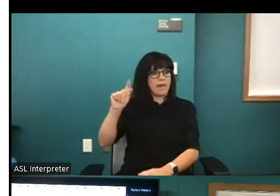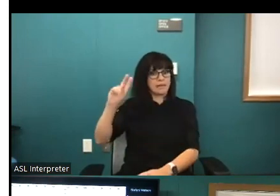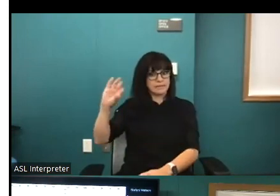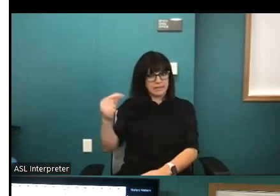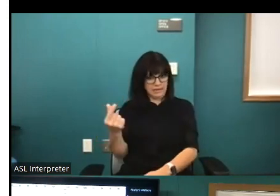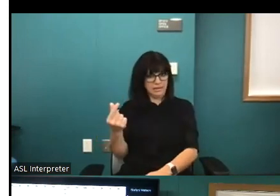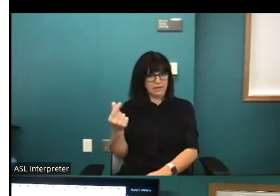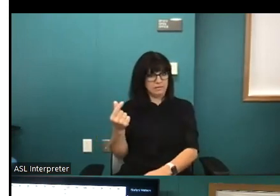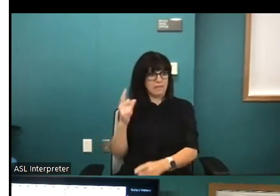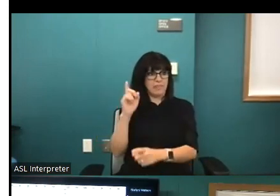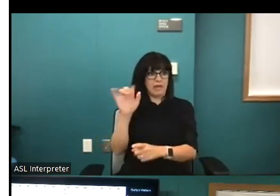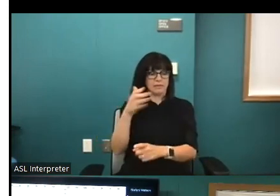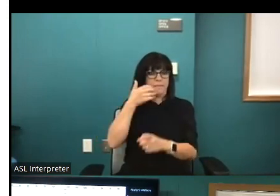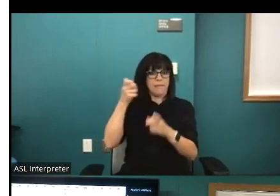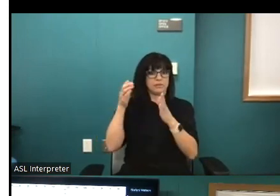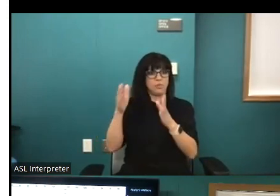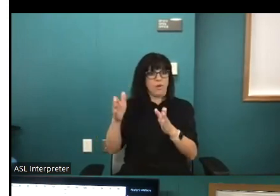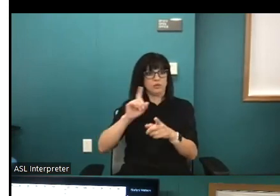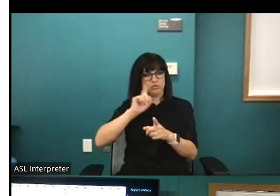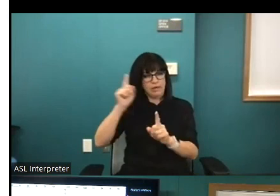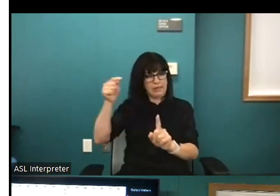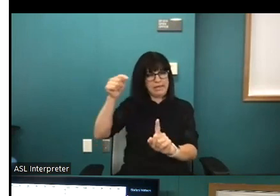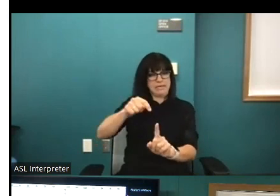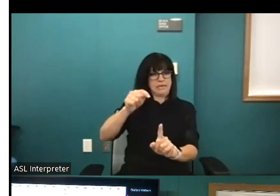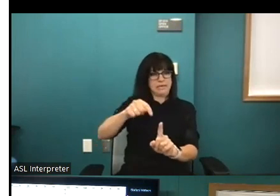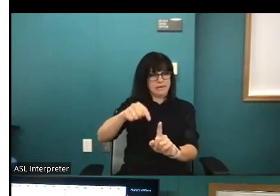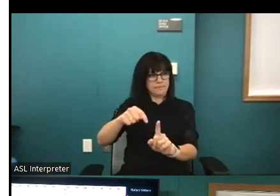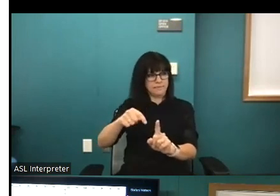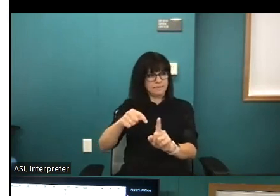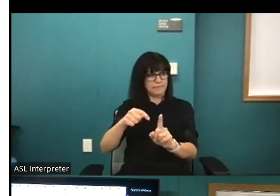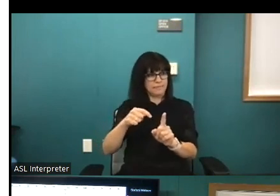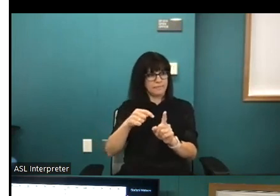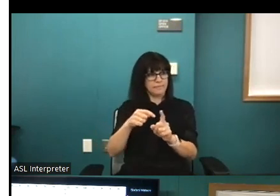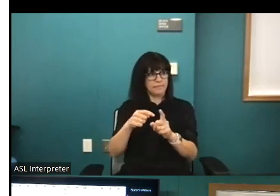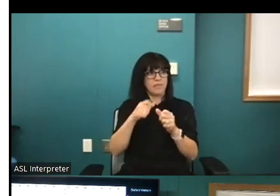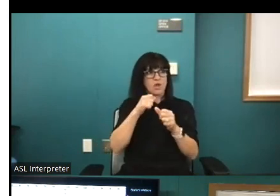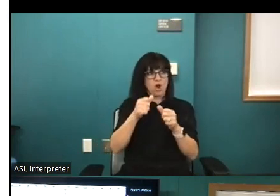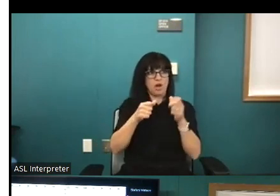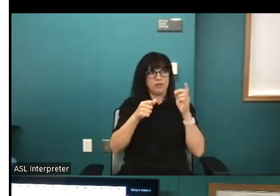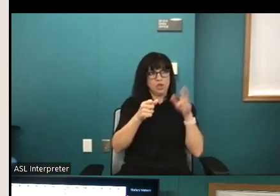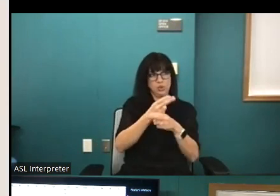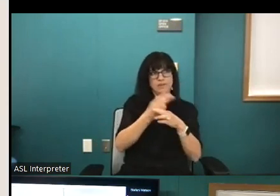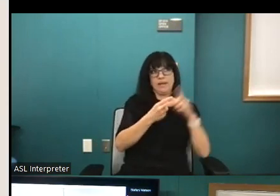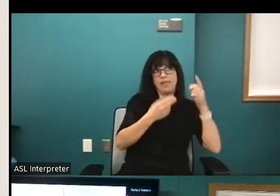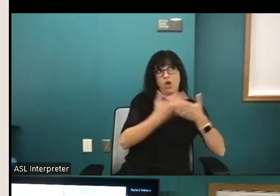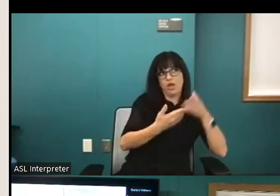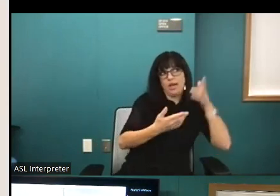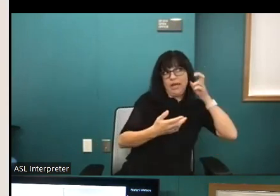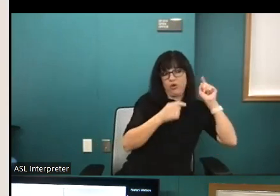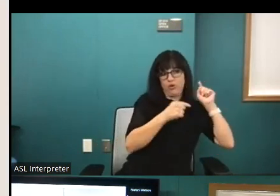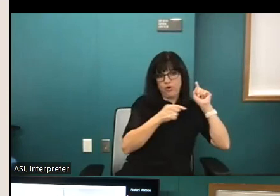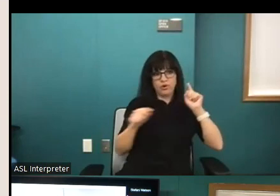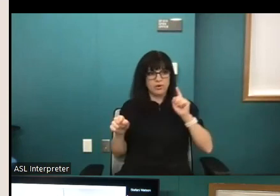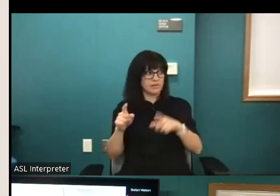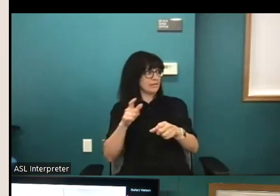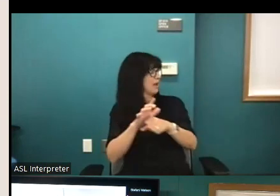the only way we have found to really, truly, we're not listening on that side. But anyway, okay. Ta-da. This